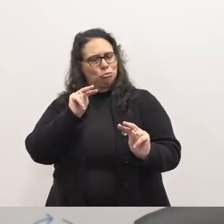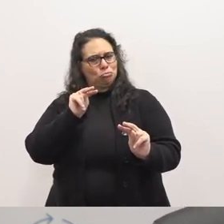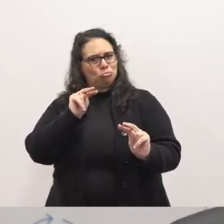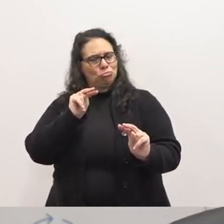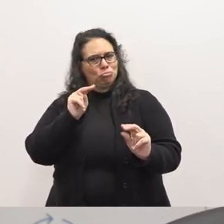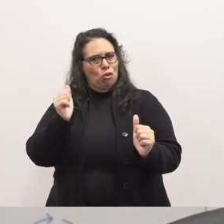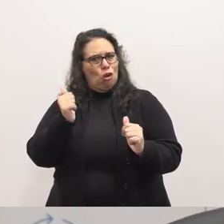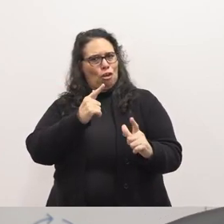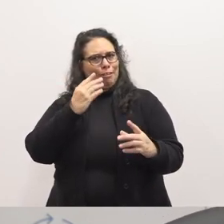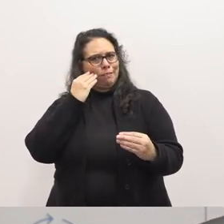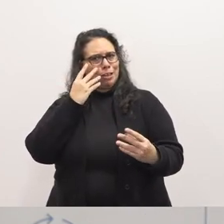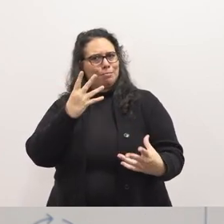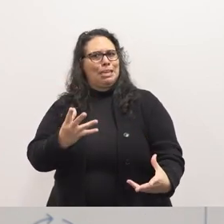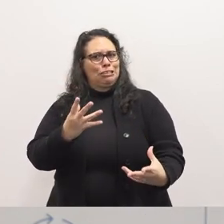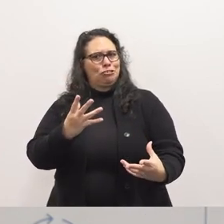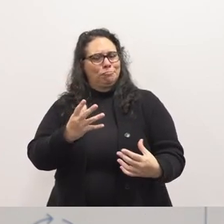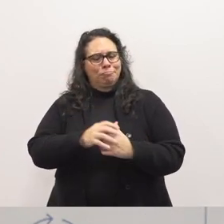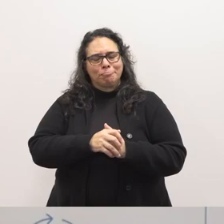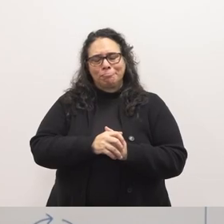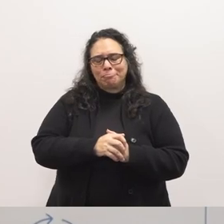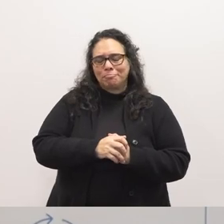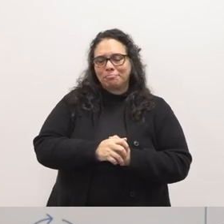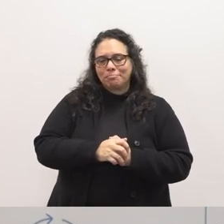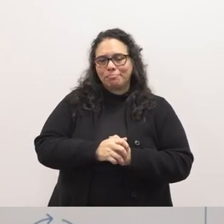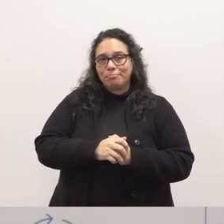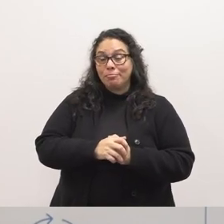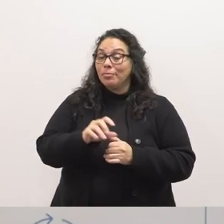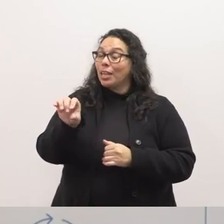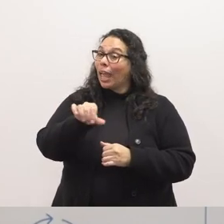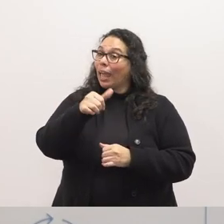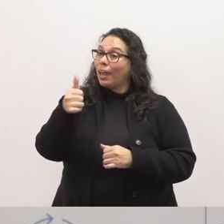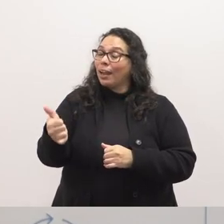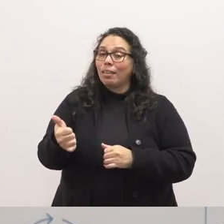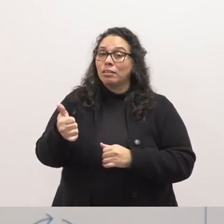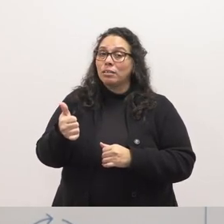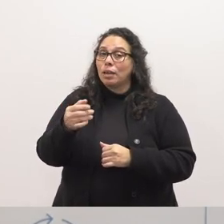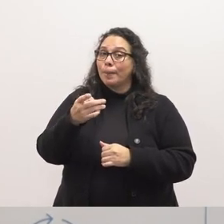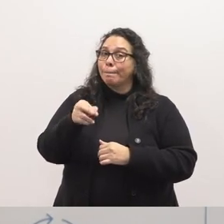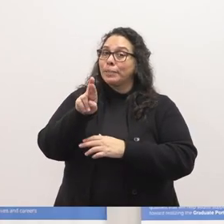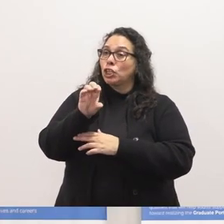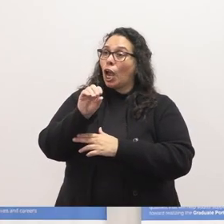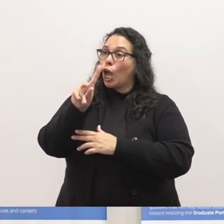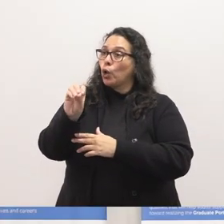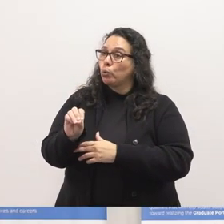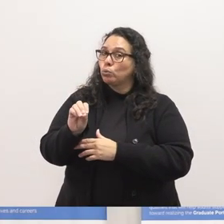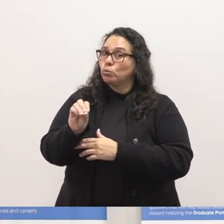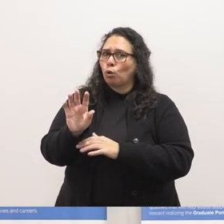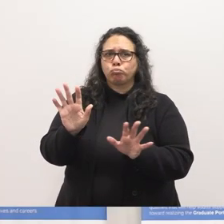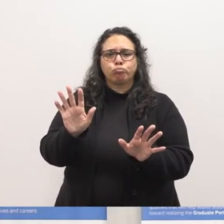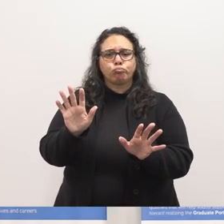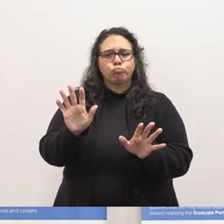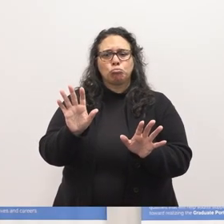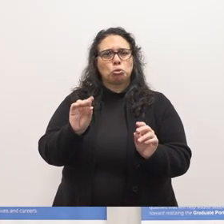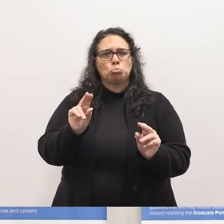all the information coming our way. Do we have any other, Mr. Otto?